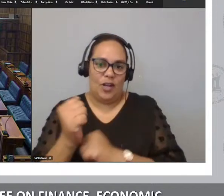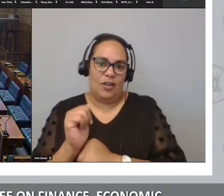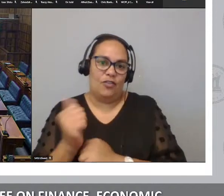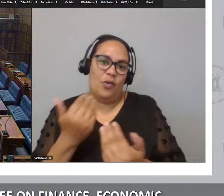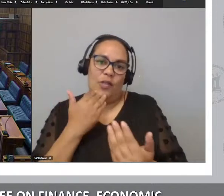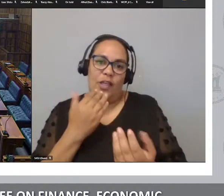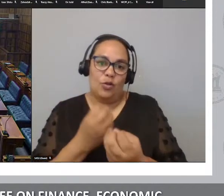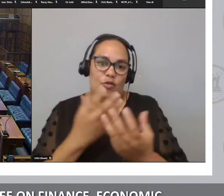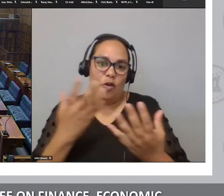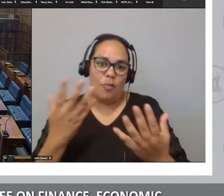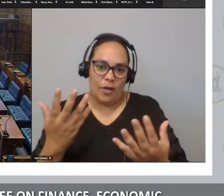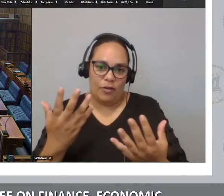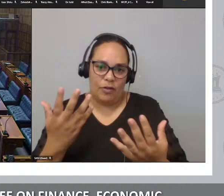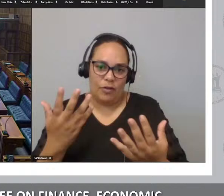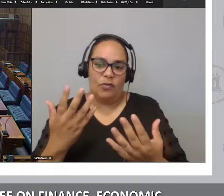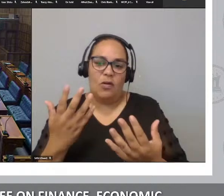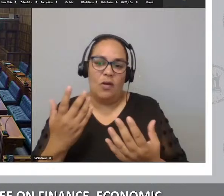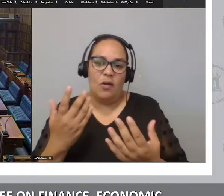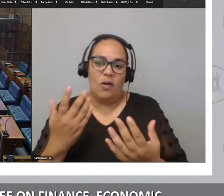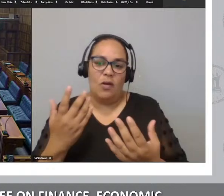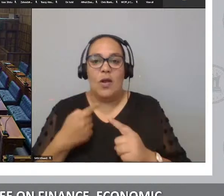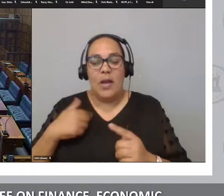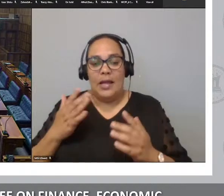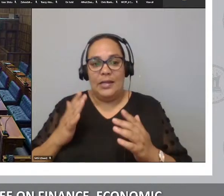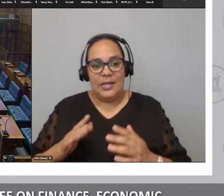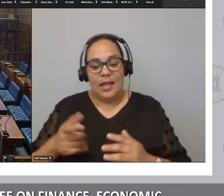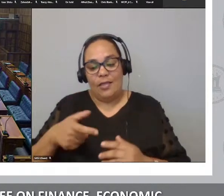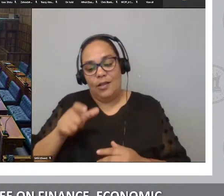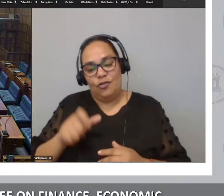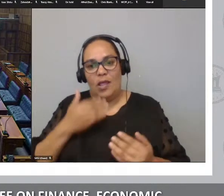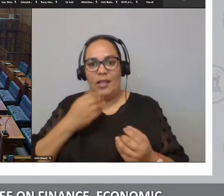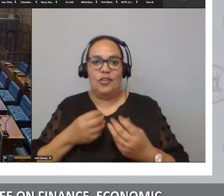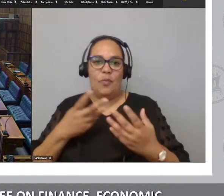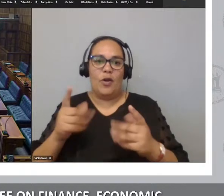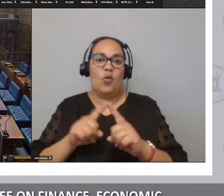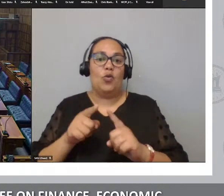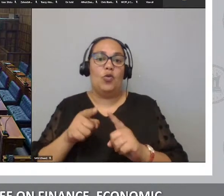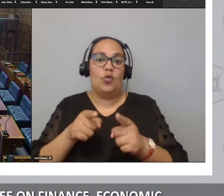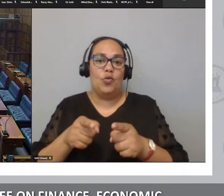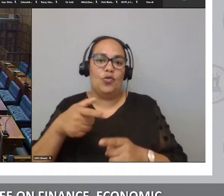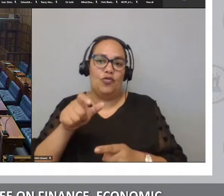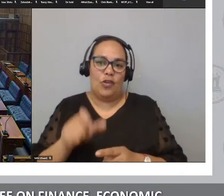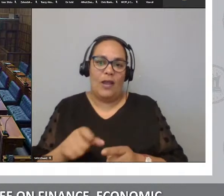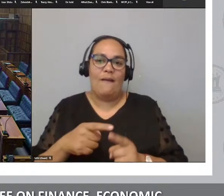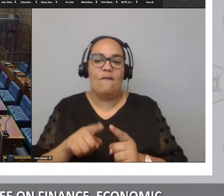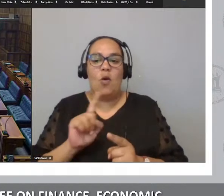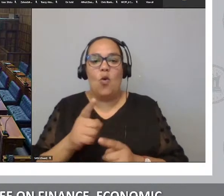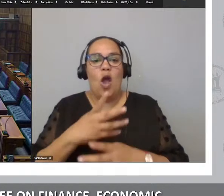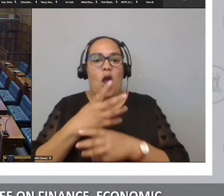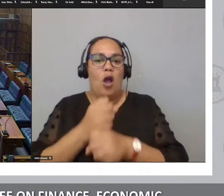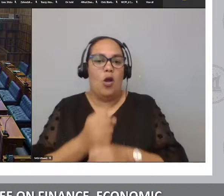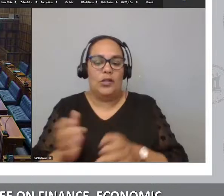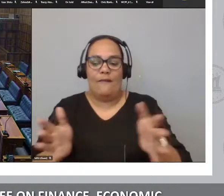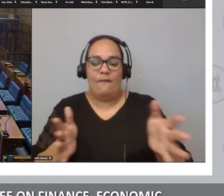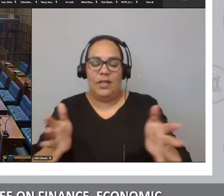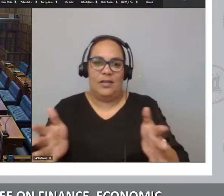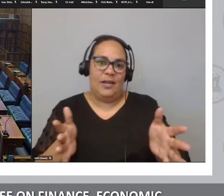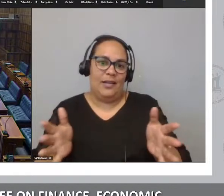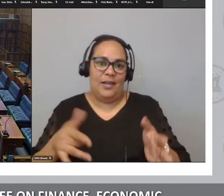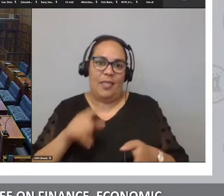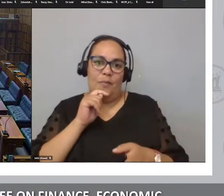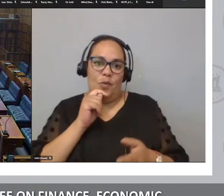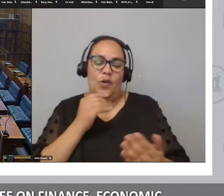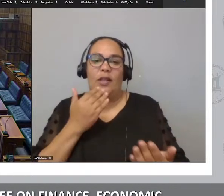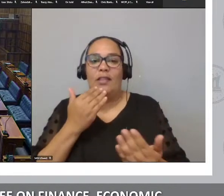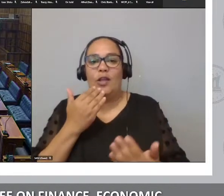thank you very much uh from my side and share thank you very much also to you for for facilitating this session this morning